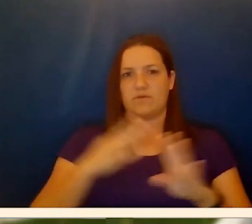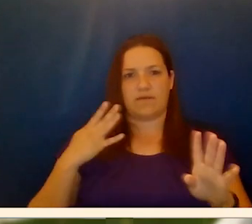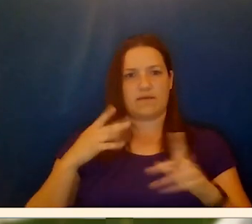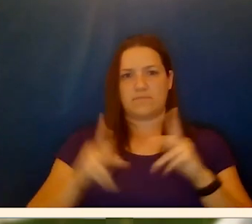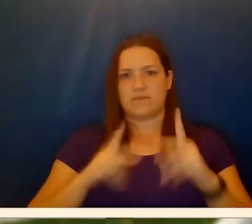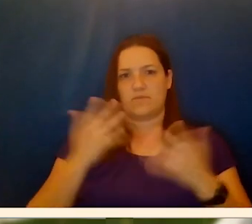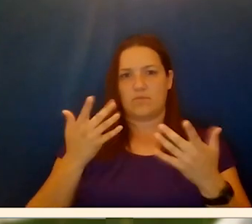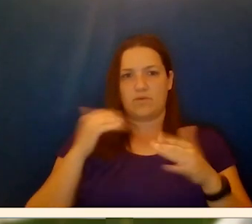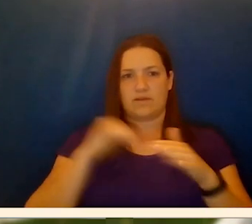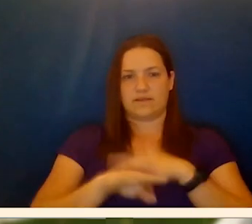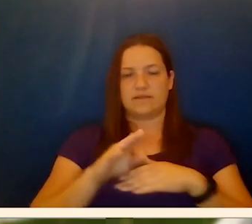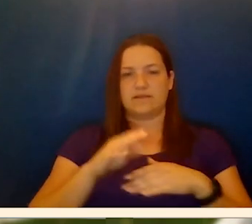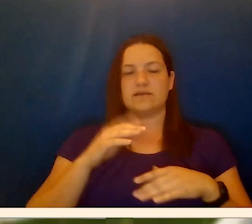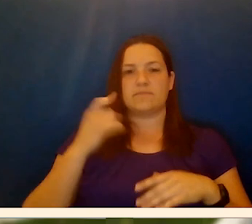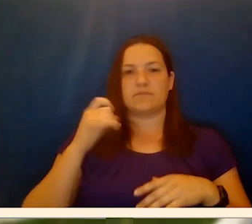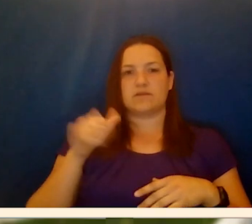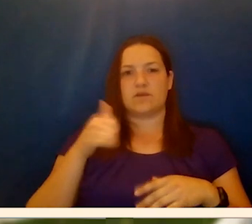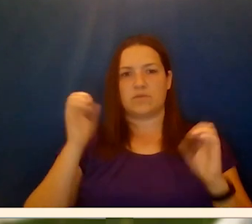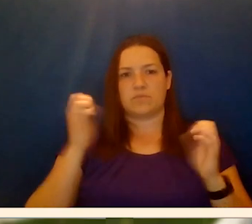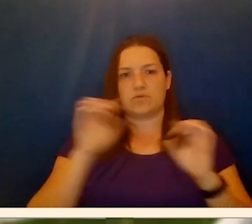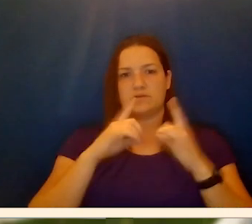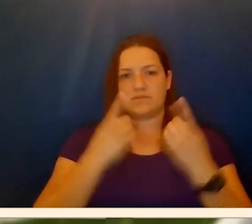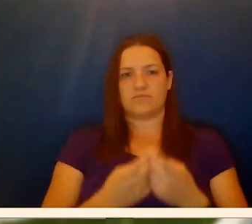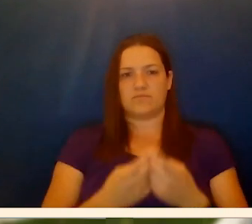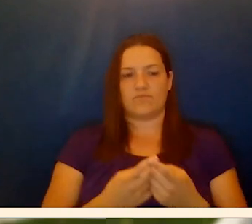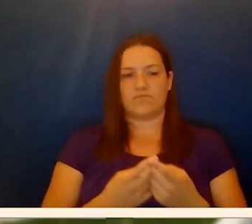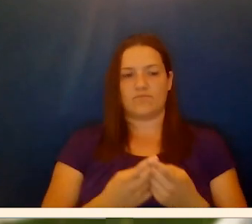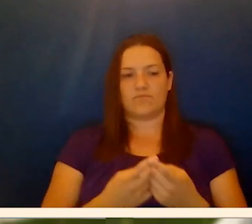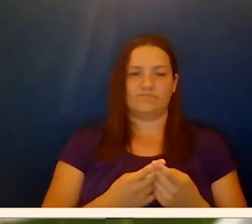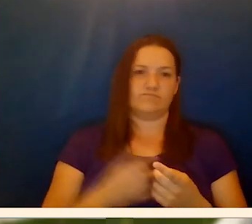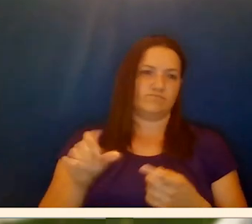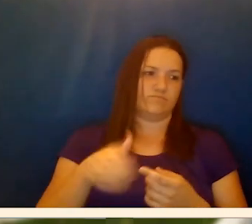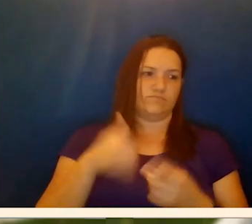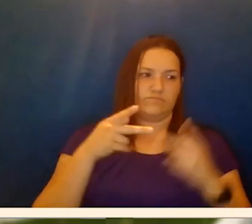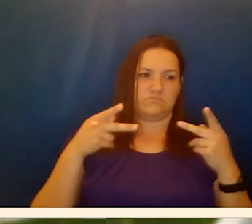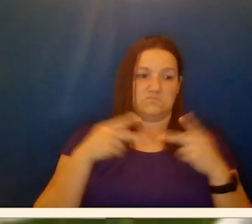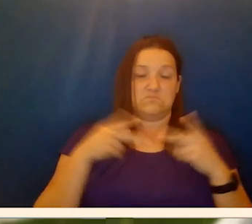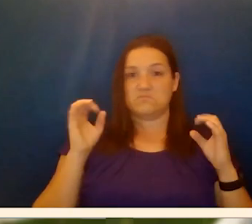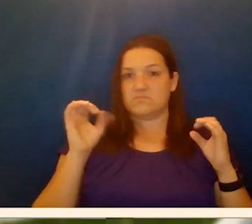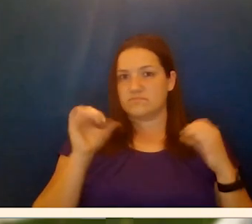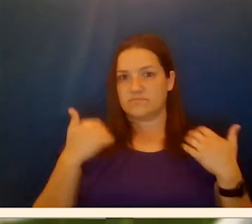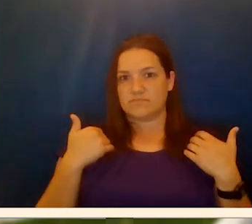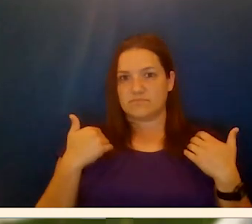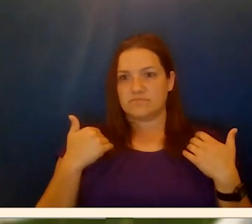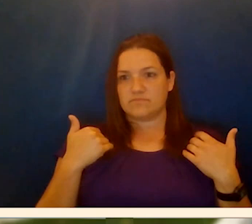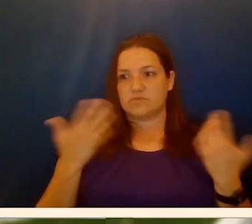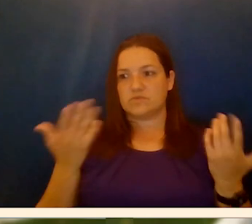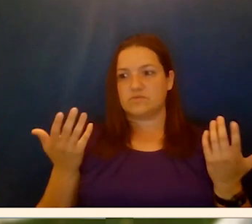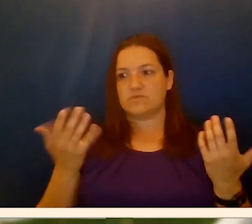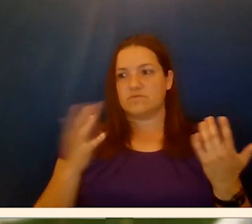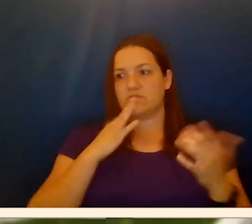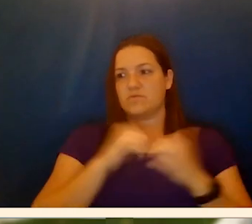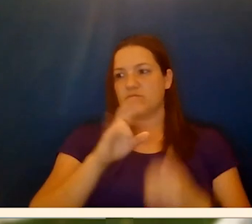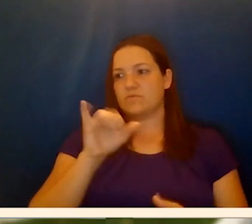emergency department, there's really nowhere else for them to go. So again, I was talking to Ryan Gates just an hour or so ago. Ryan